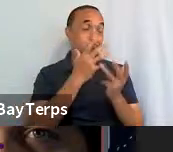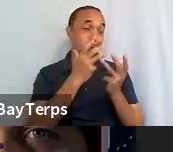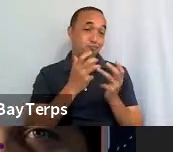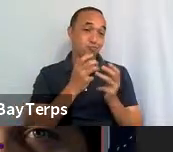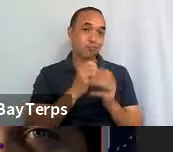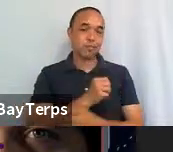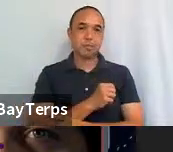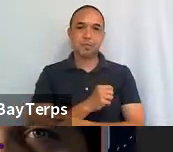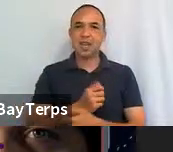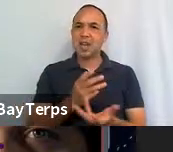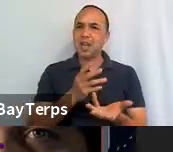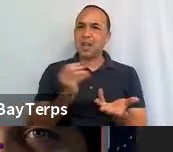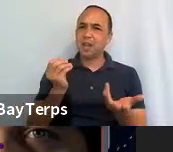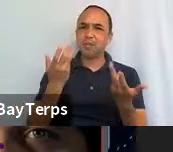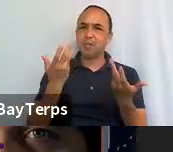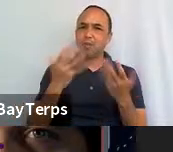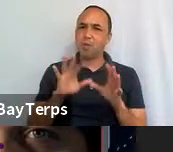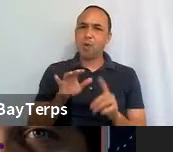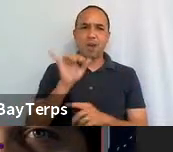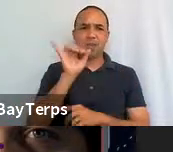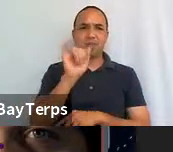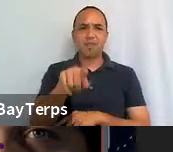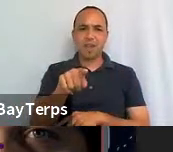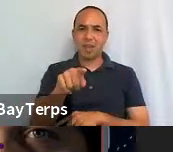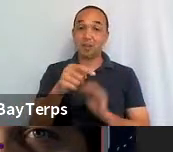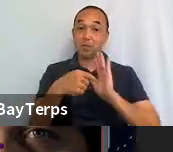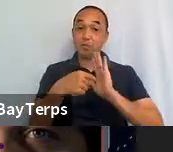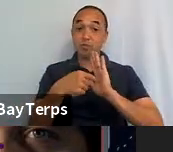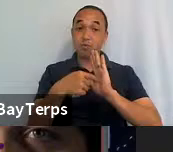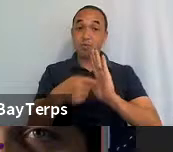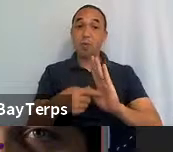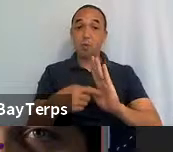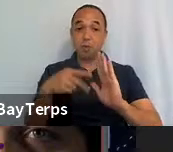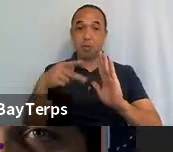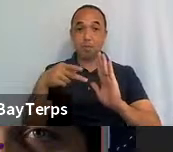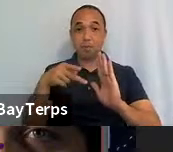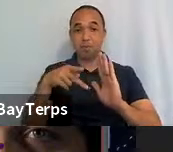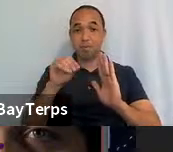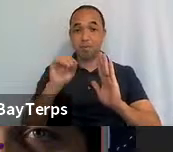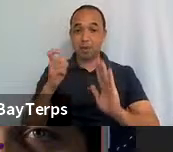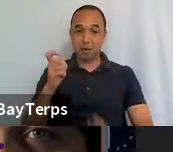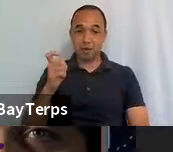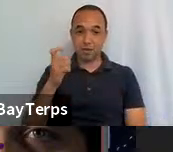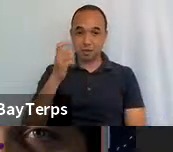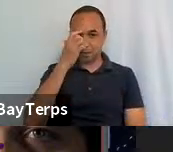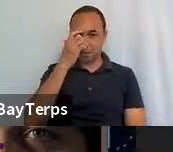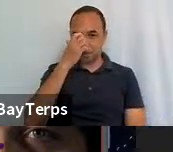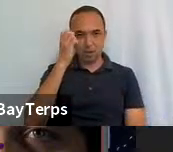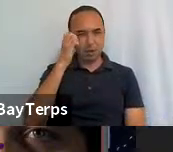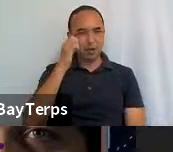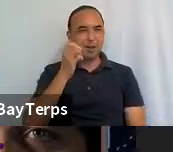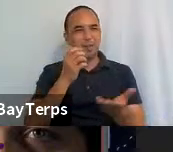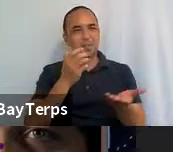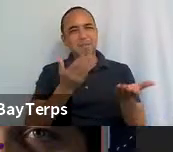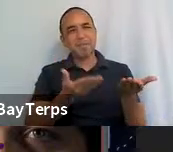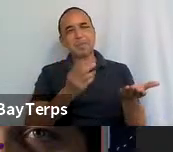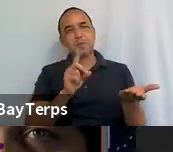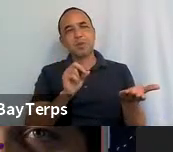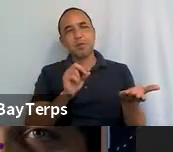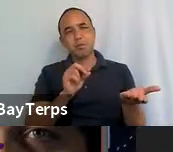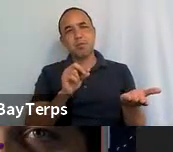do not want this image to show his purple pox. But do we though?